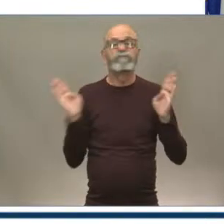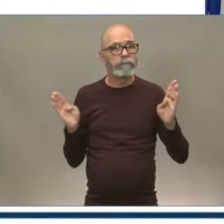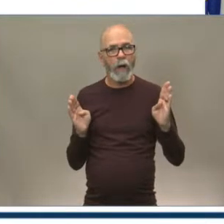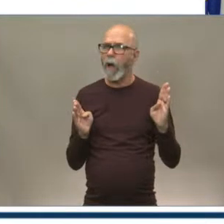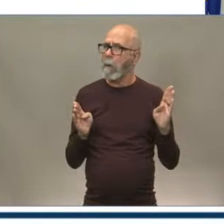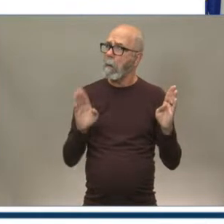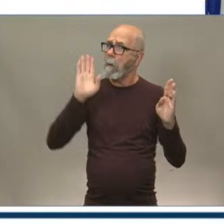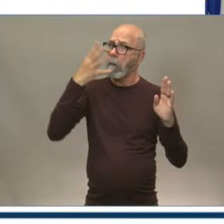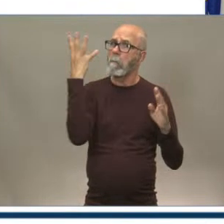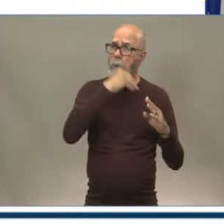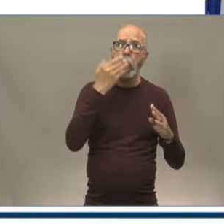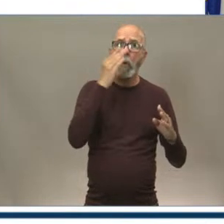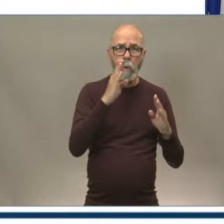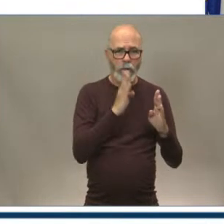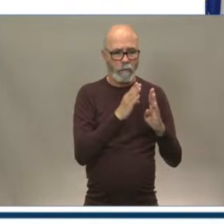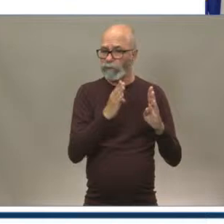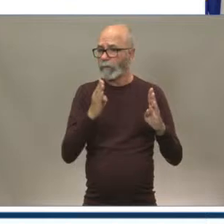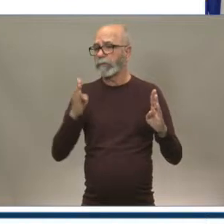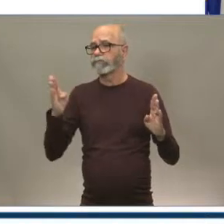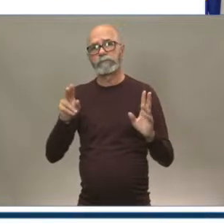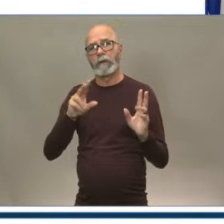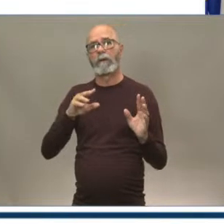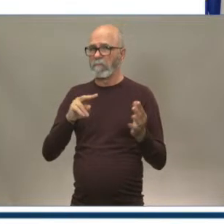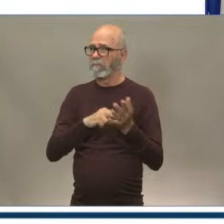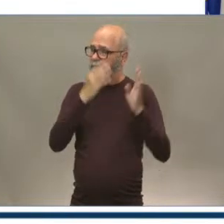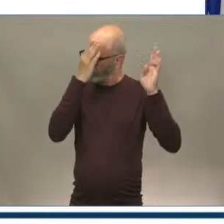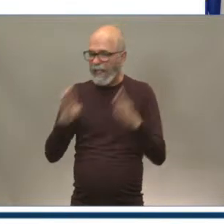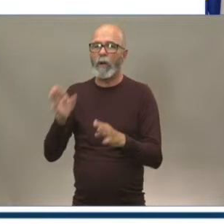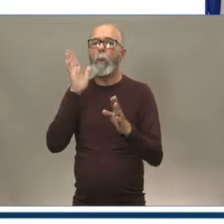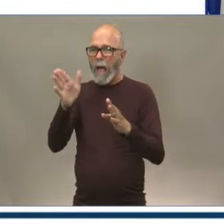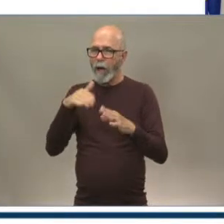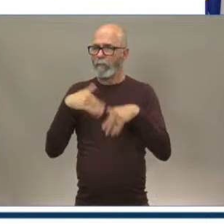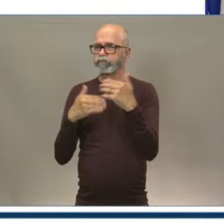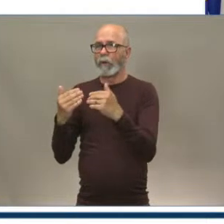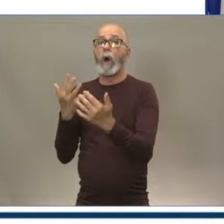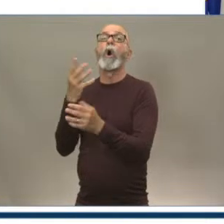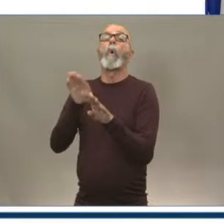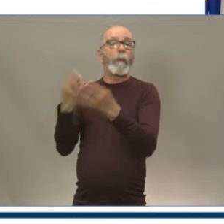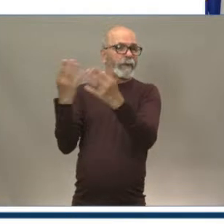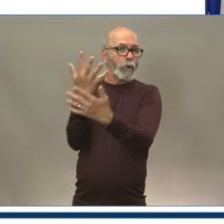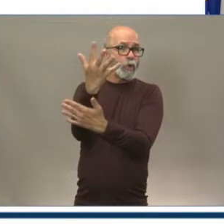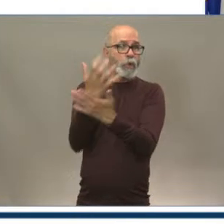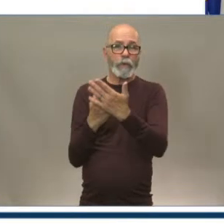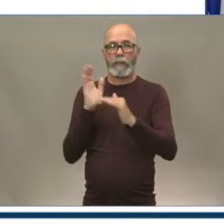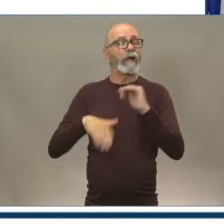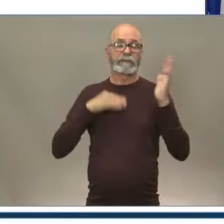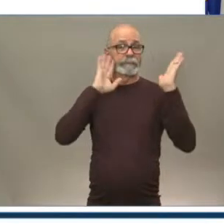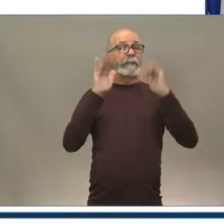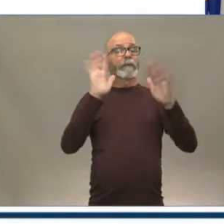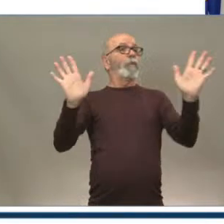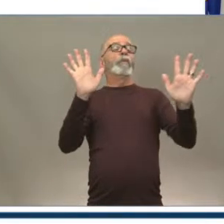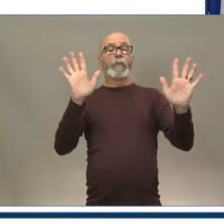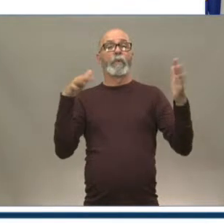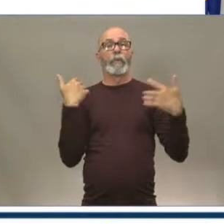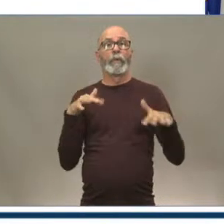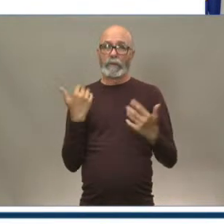able to actually give people some good news and open up a little bit earlier. Next question will go to Tim Biscay with the Halifax